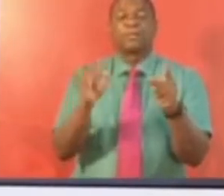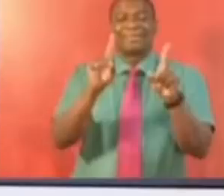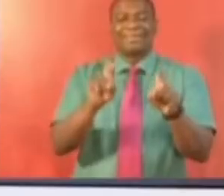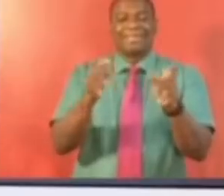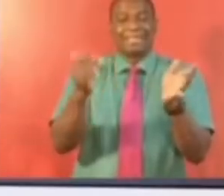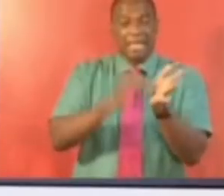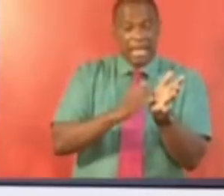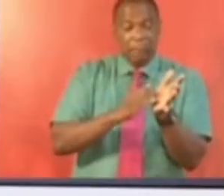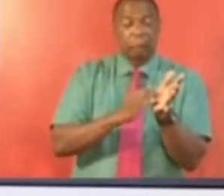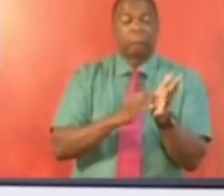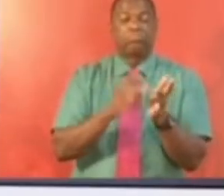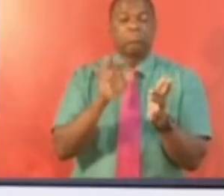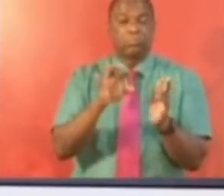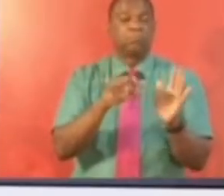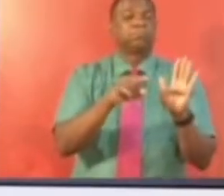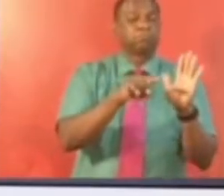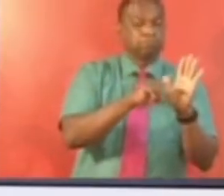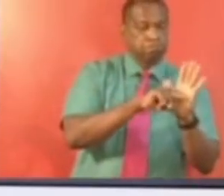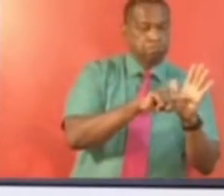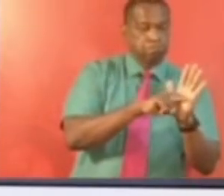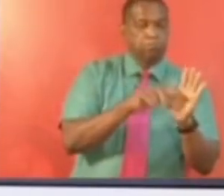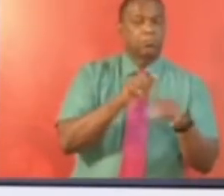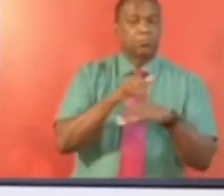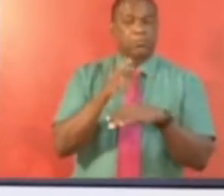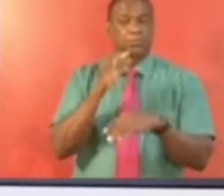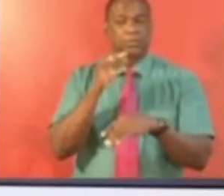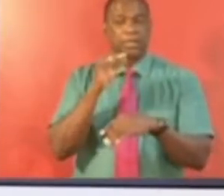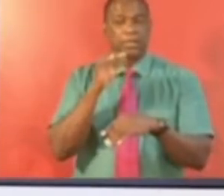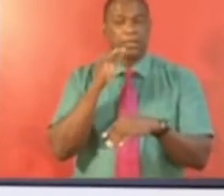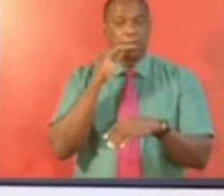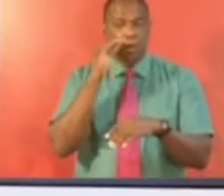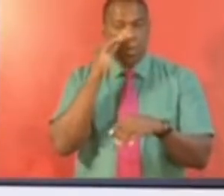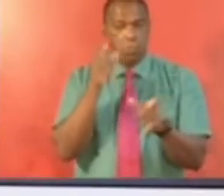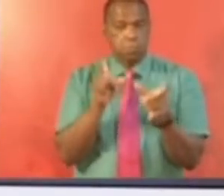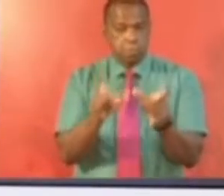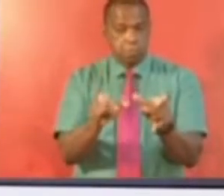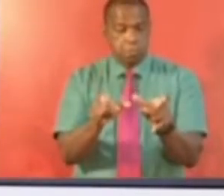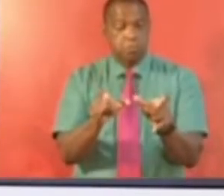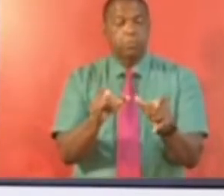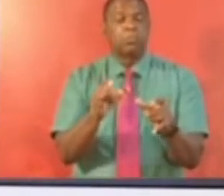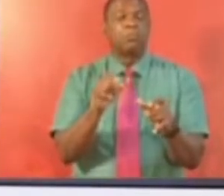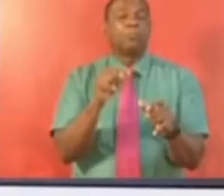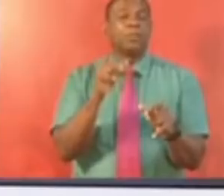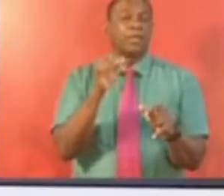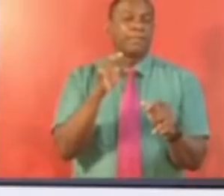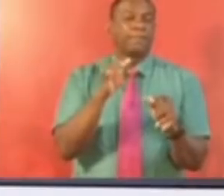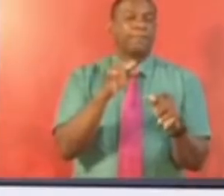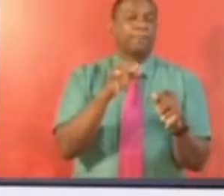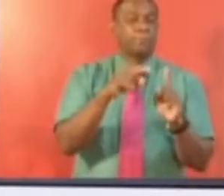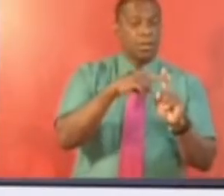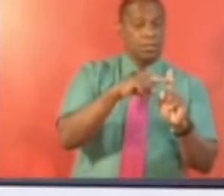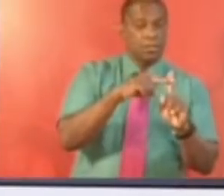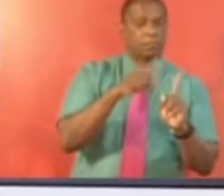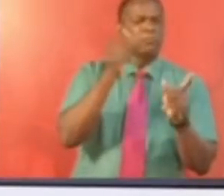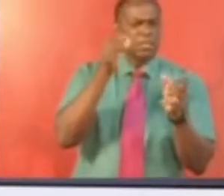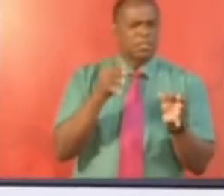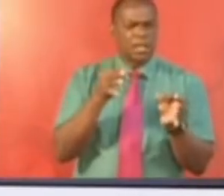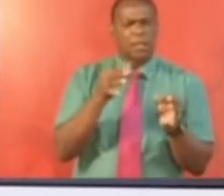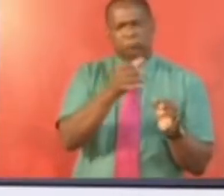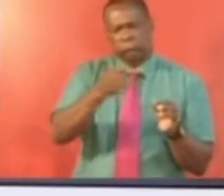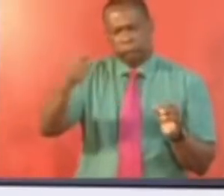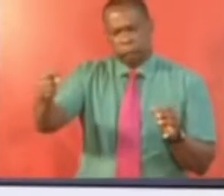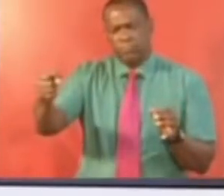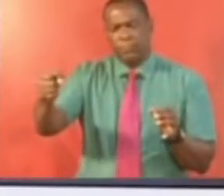if we get negatives or positives, they will be disaggregated in terms of movement of persons so that we try to limit the